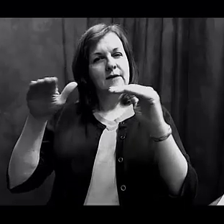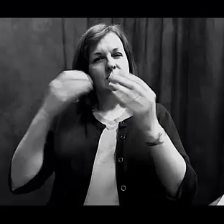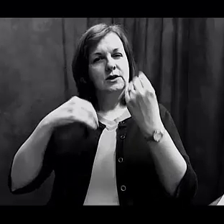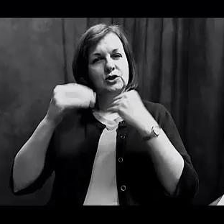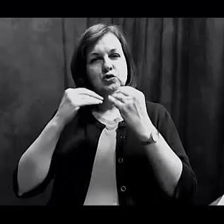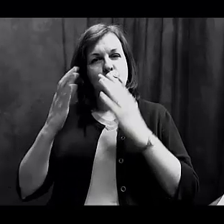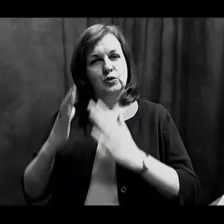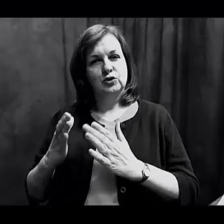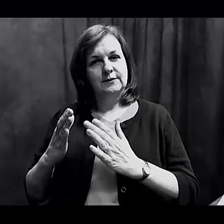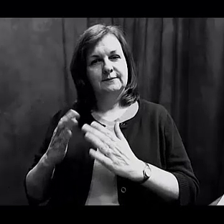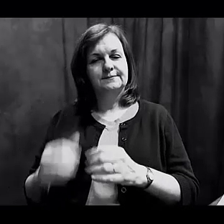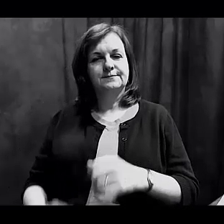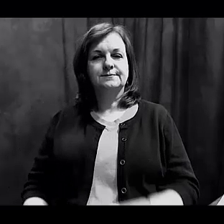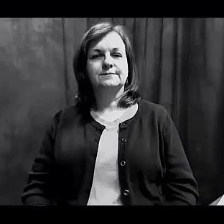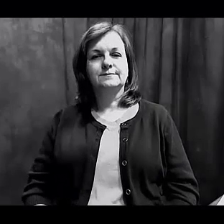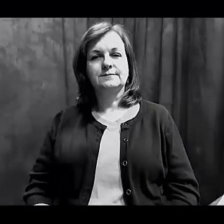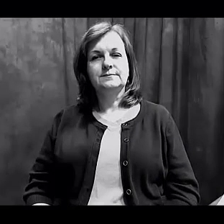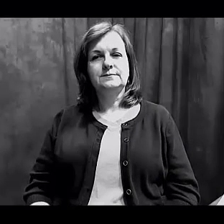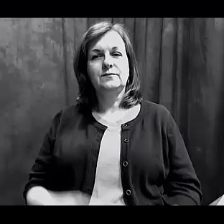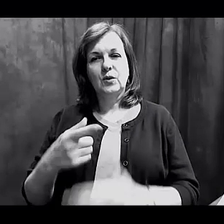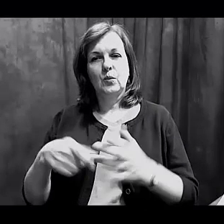level consumers